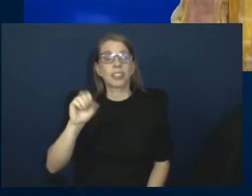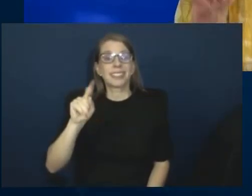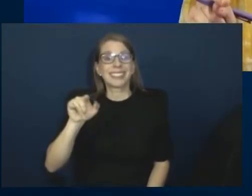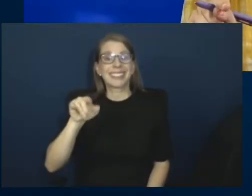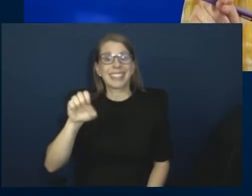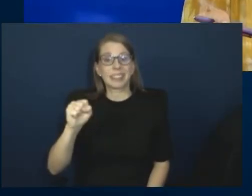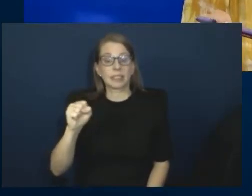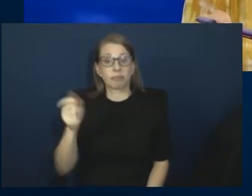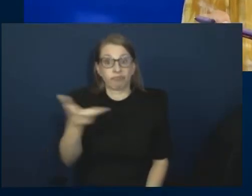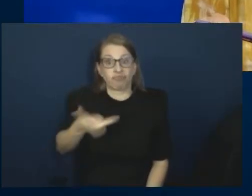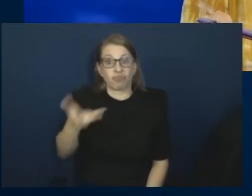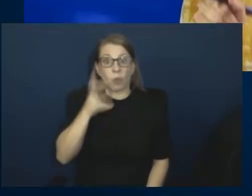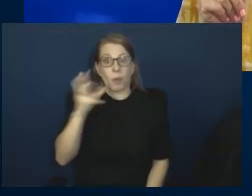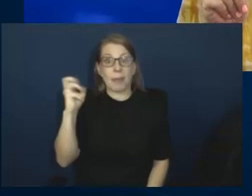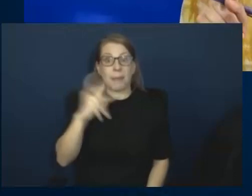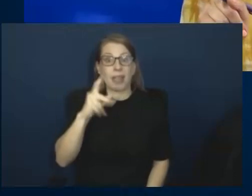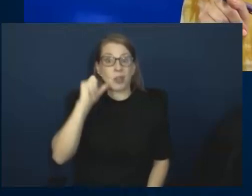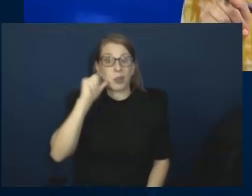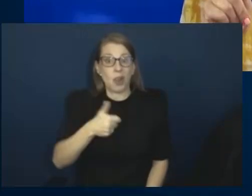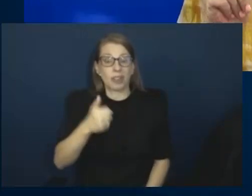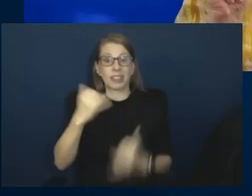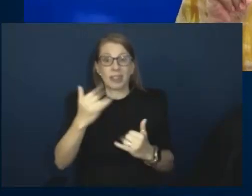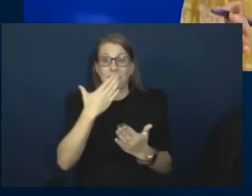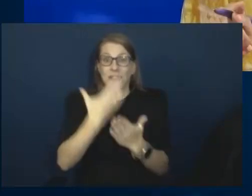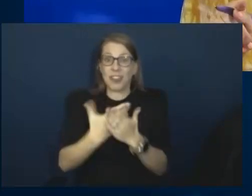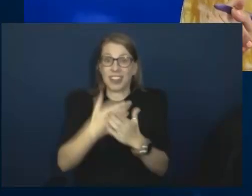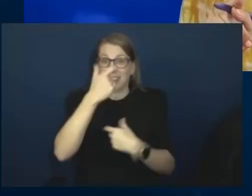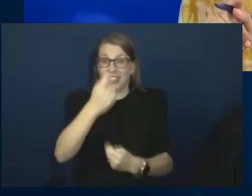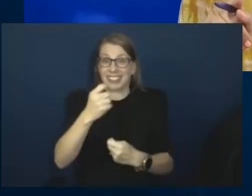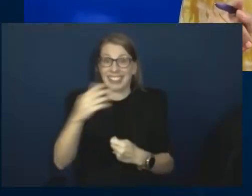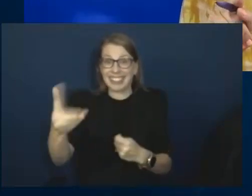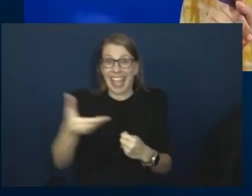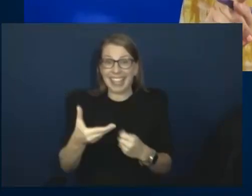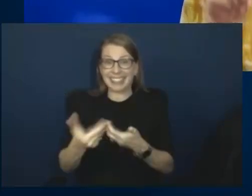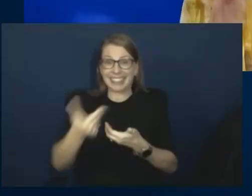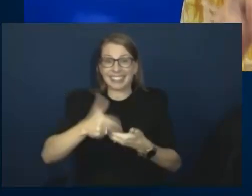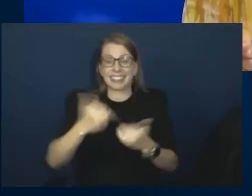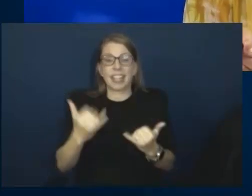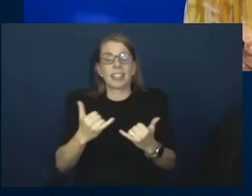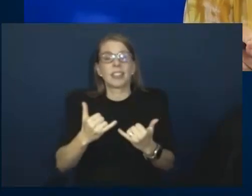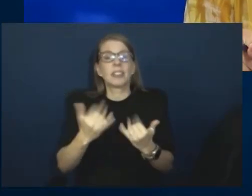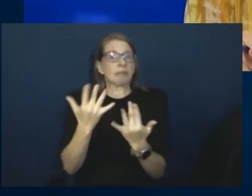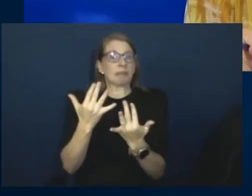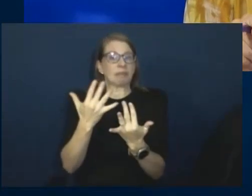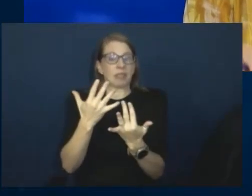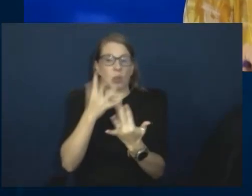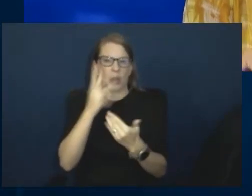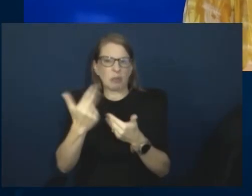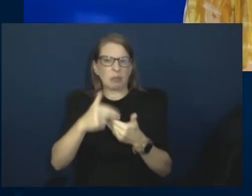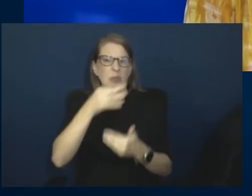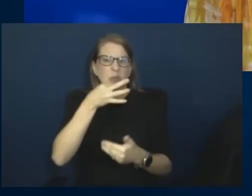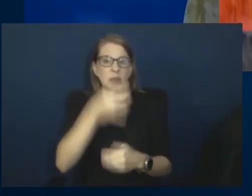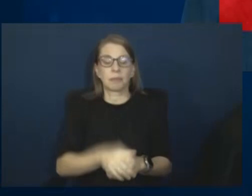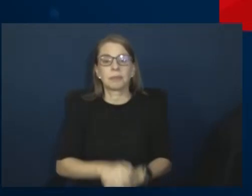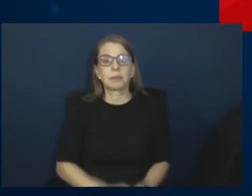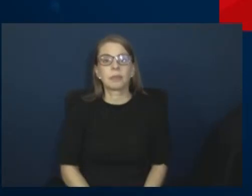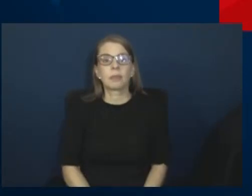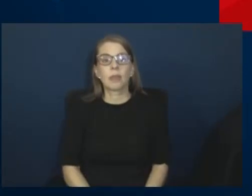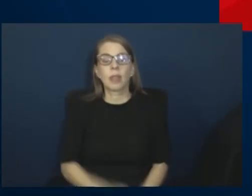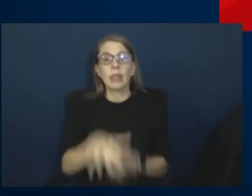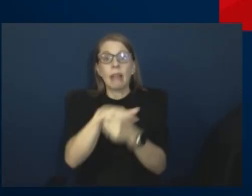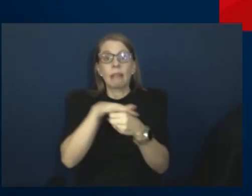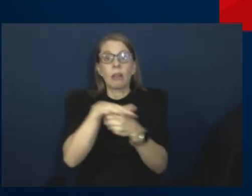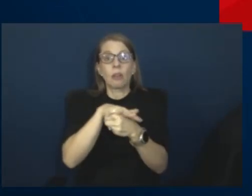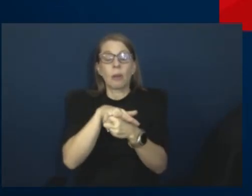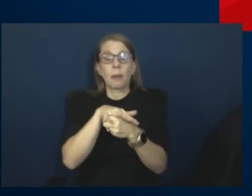good, interesting guests today, so stay tuned for that. Okay, so we need your help with something. Our local blood shortage is